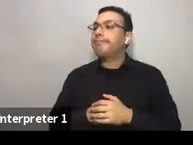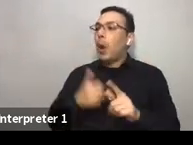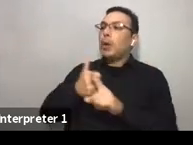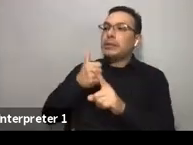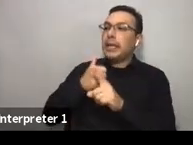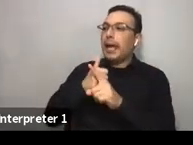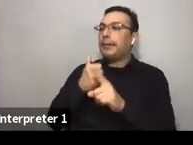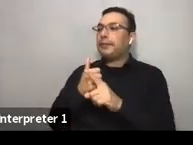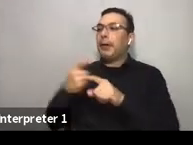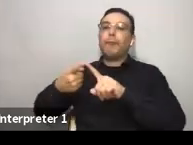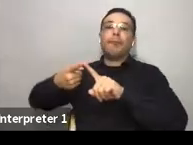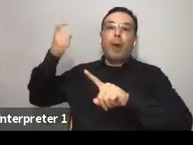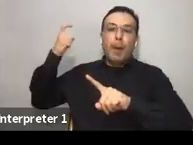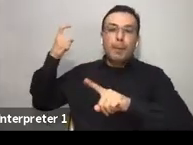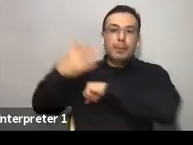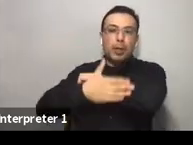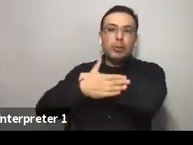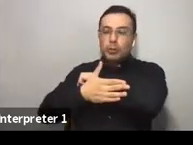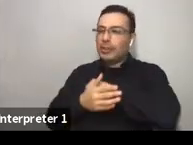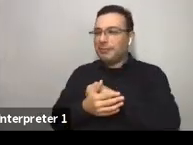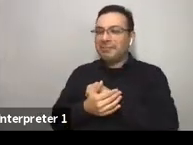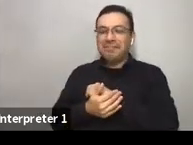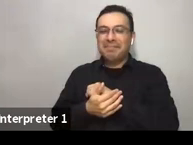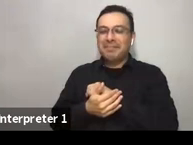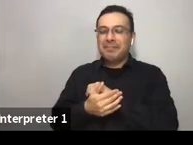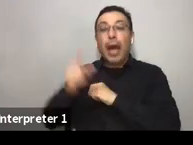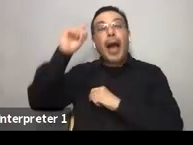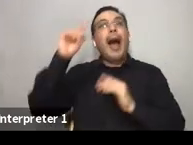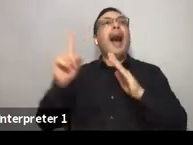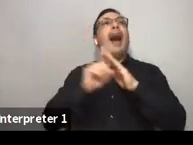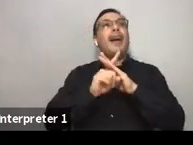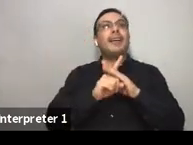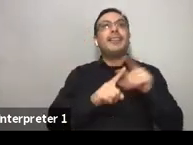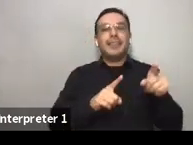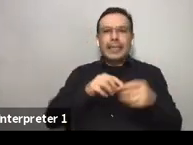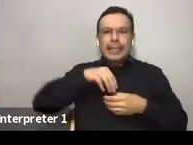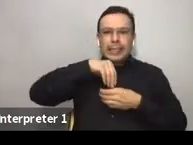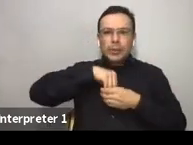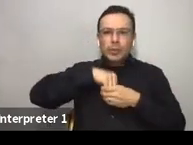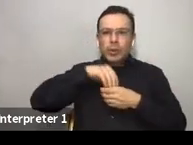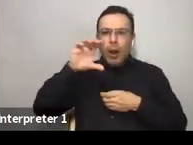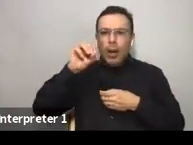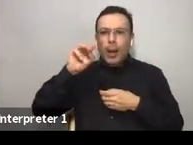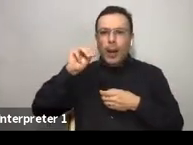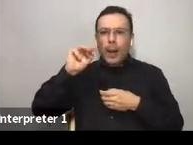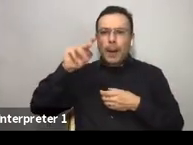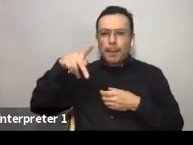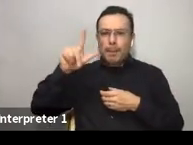asked the question about the internal compliance department. I think that resource that we shared about